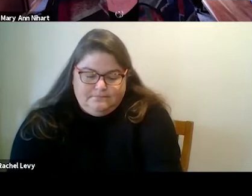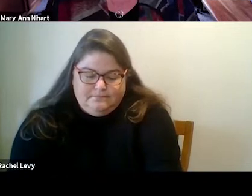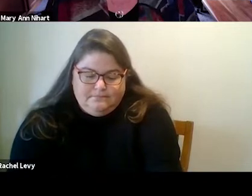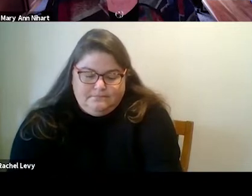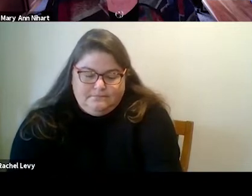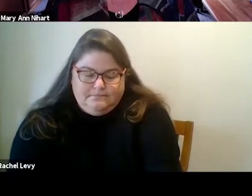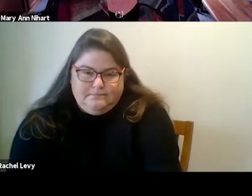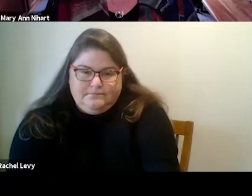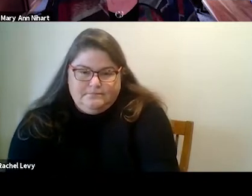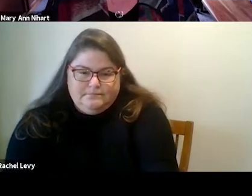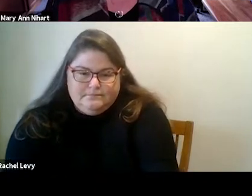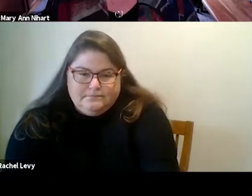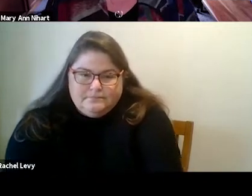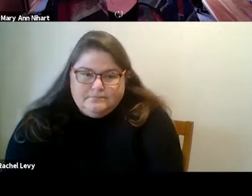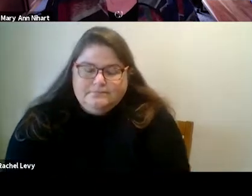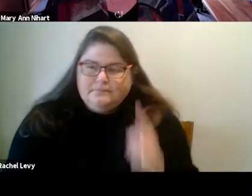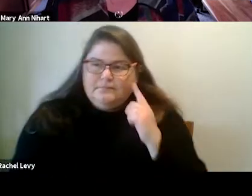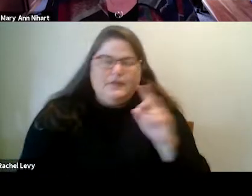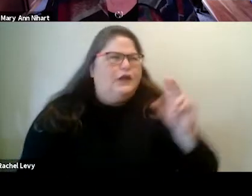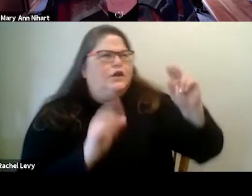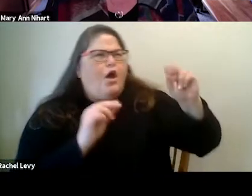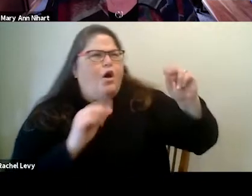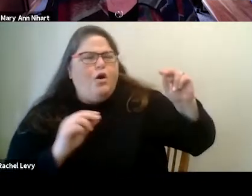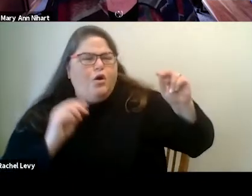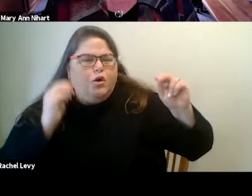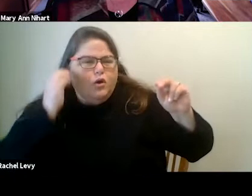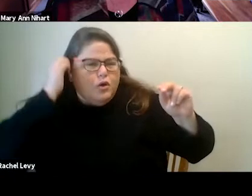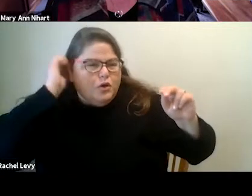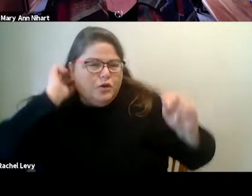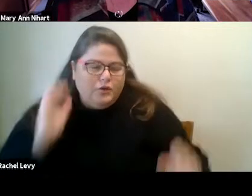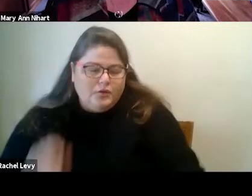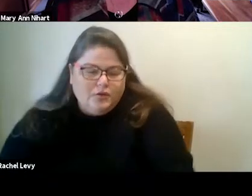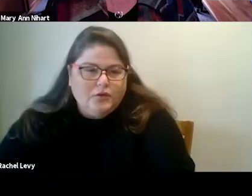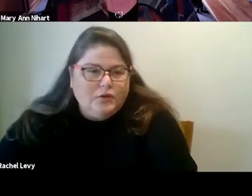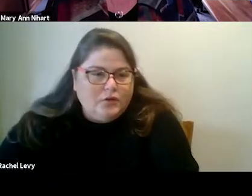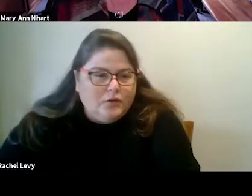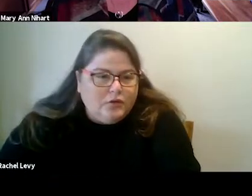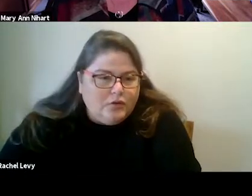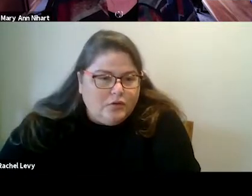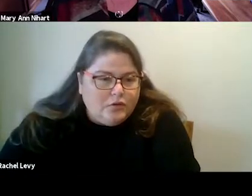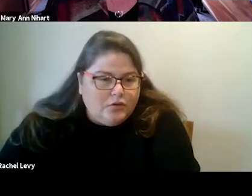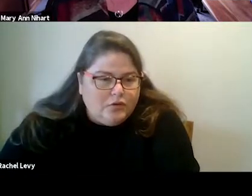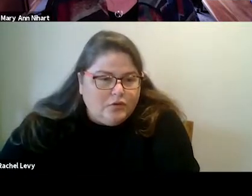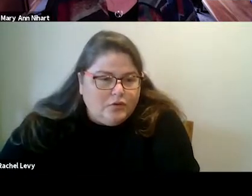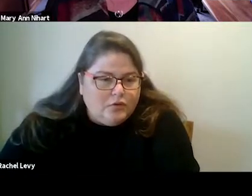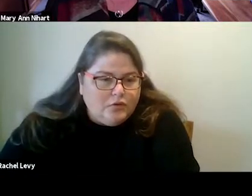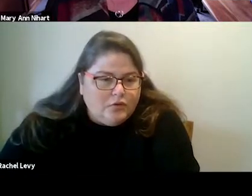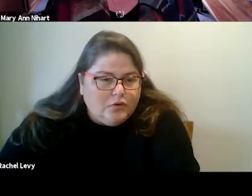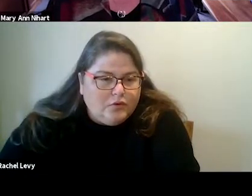Harold, you need to come out. Harold, now. Harold, you need to come out the window now.